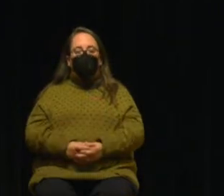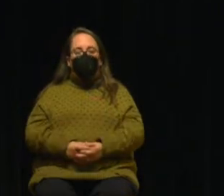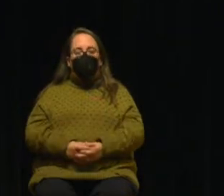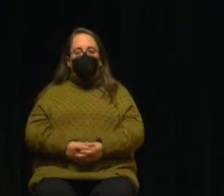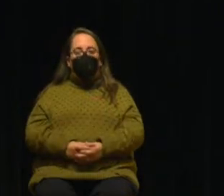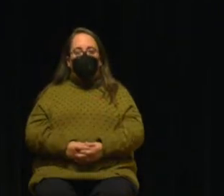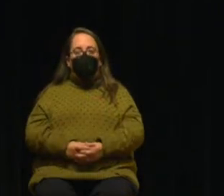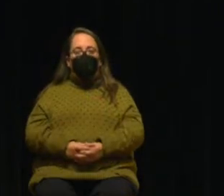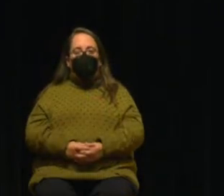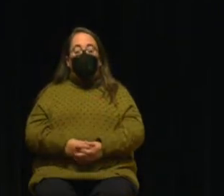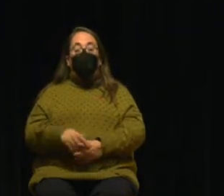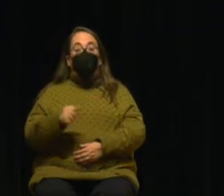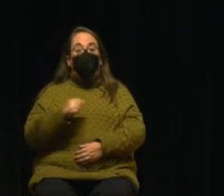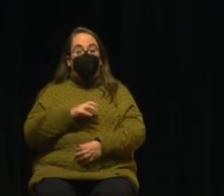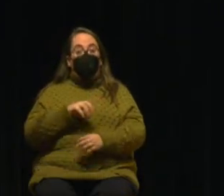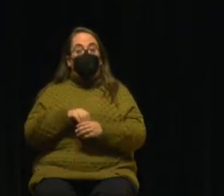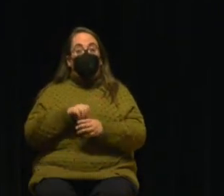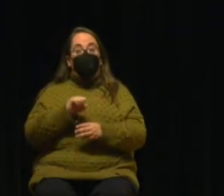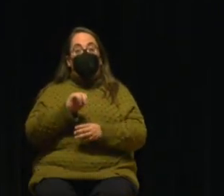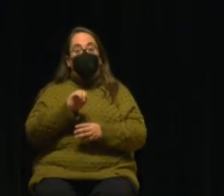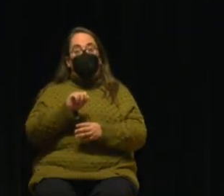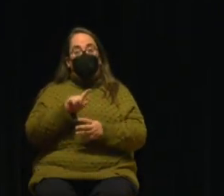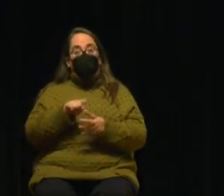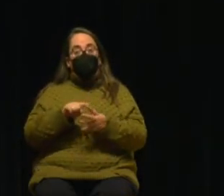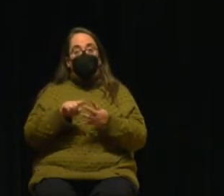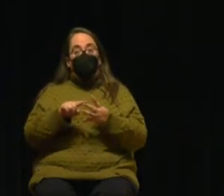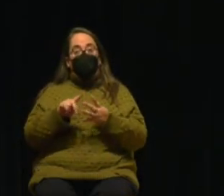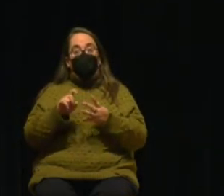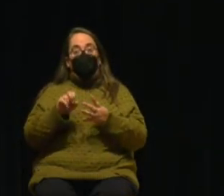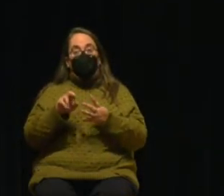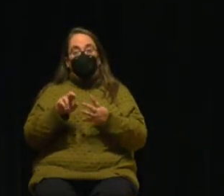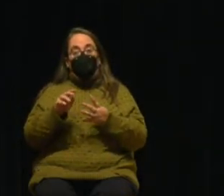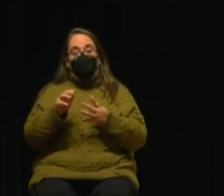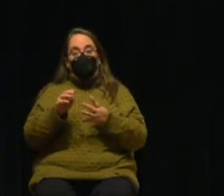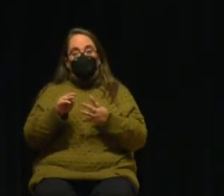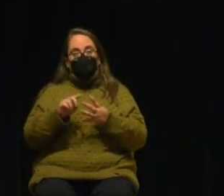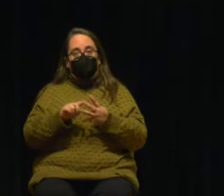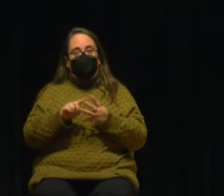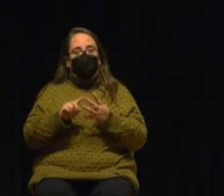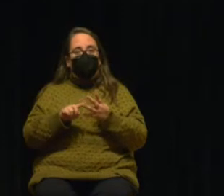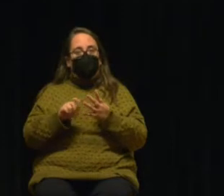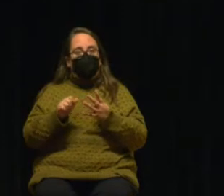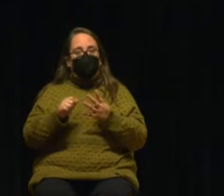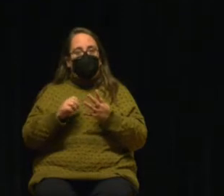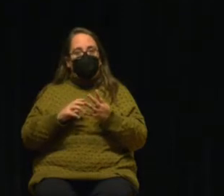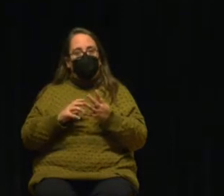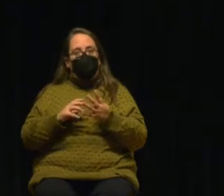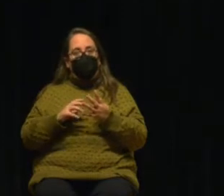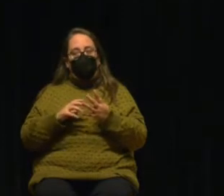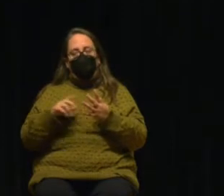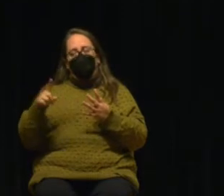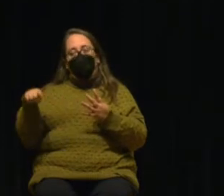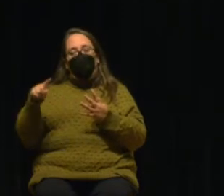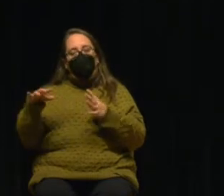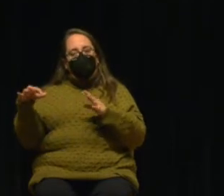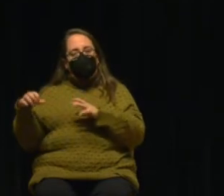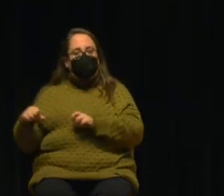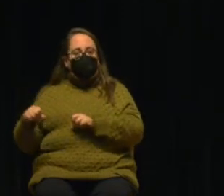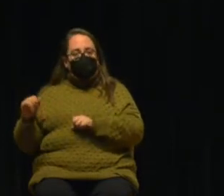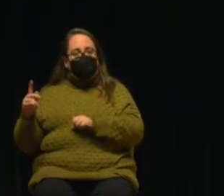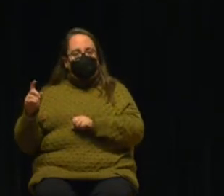that includes Still and Passmore Williamson and the men who had seized this slaveholder,